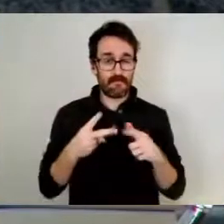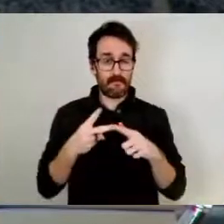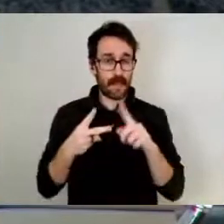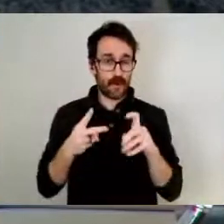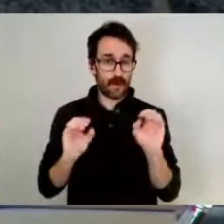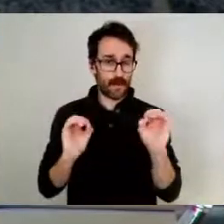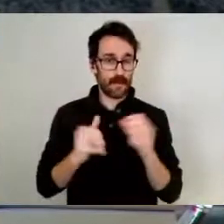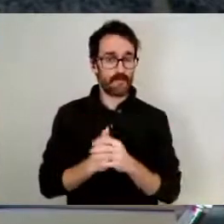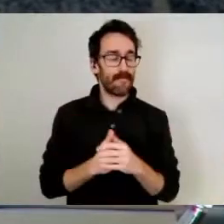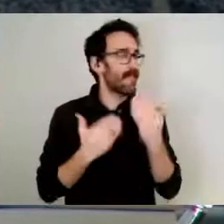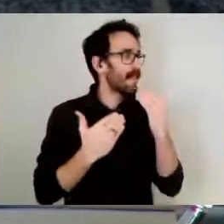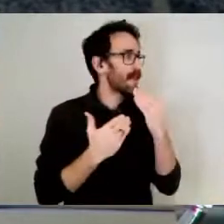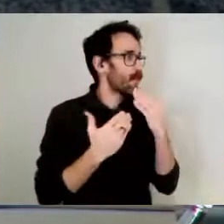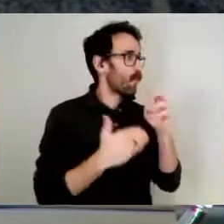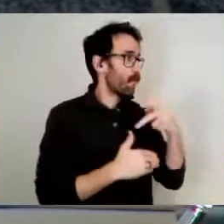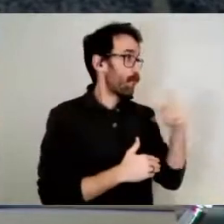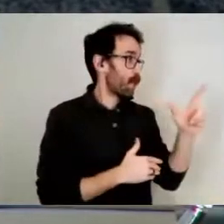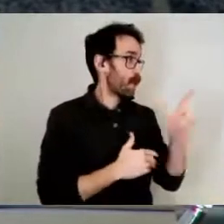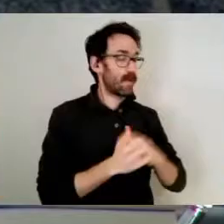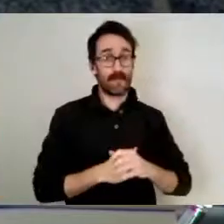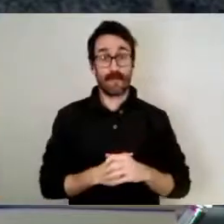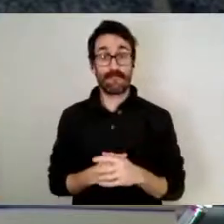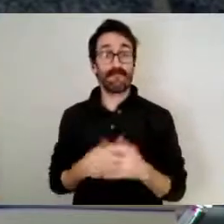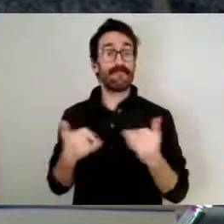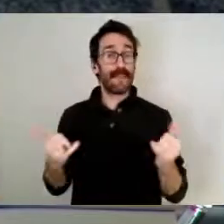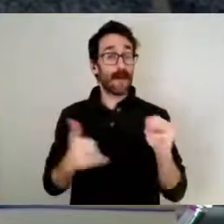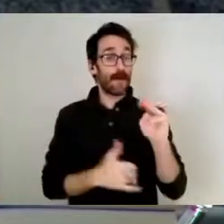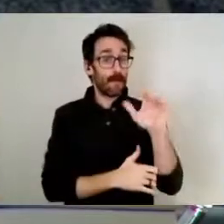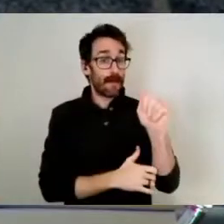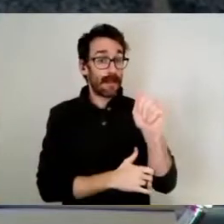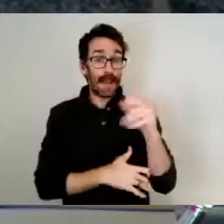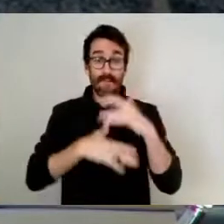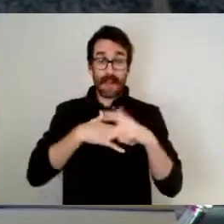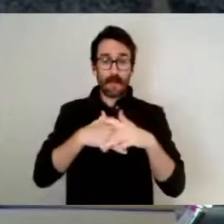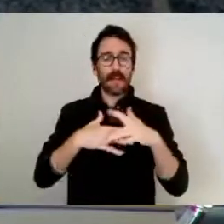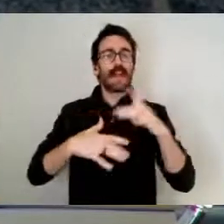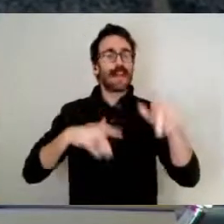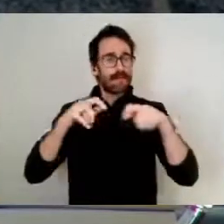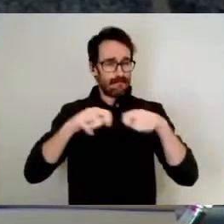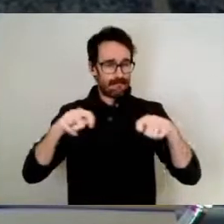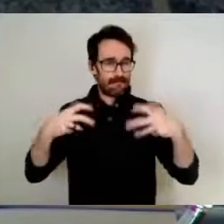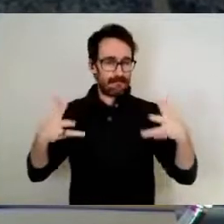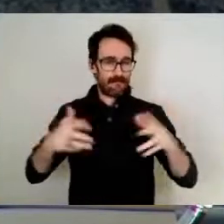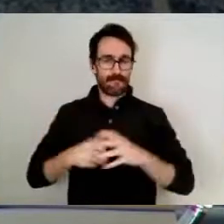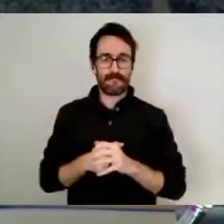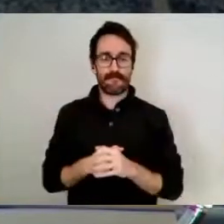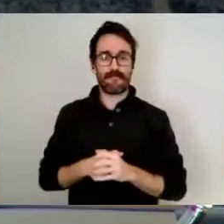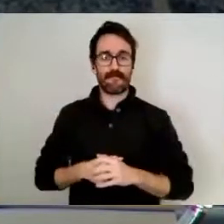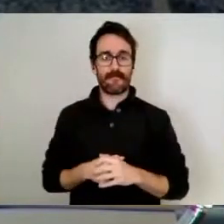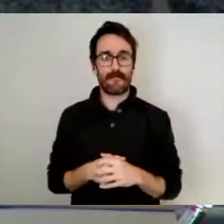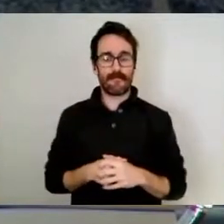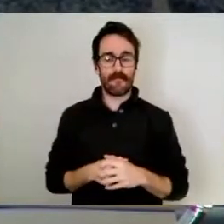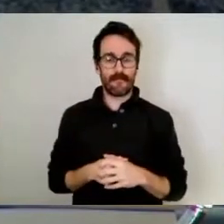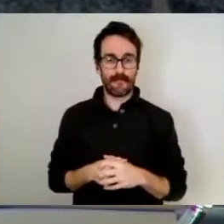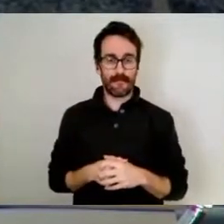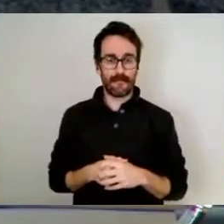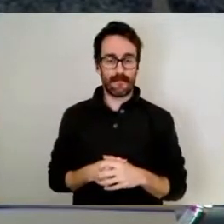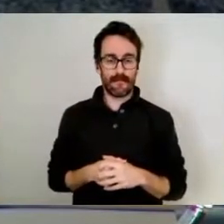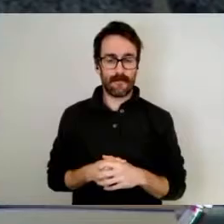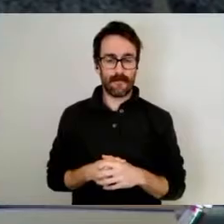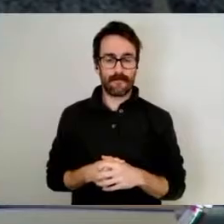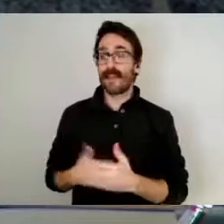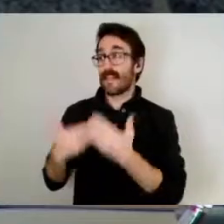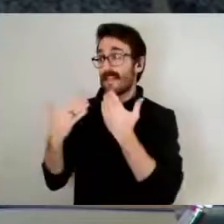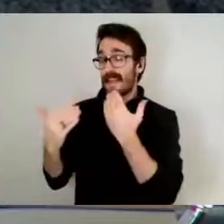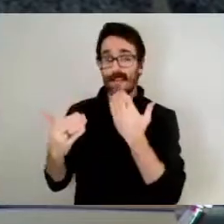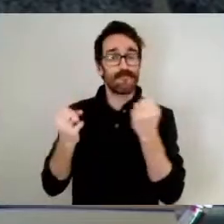not merit that kind of a dialogue. If they're willing to move their vehicles and stop the nonstop